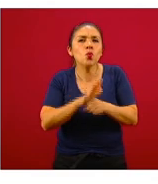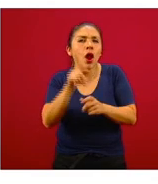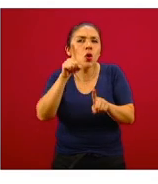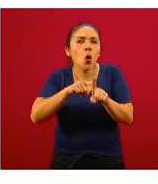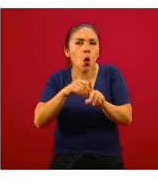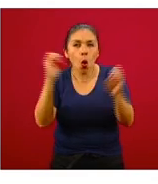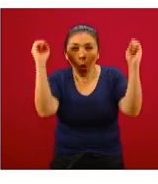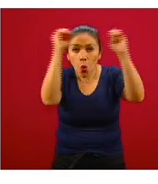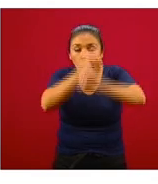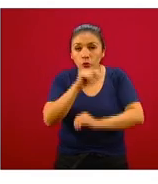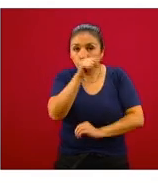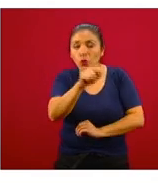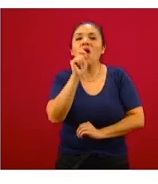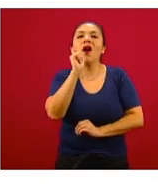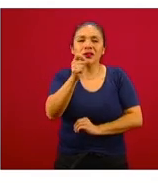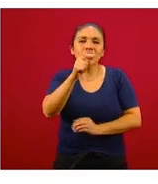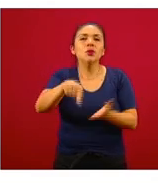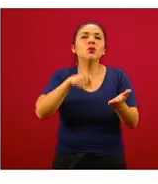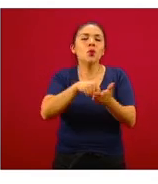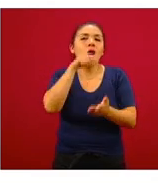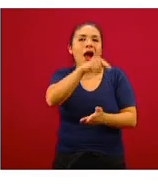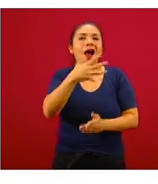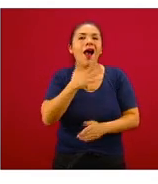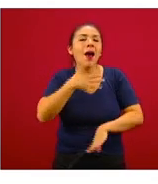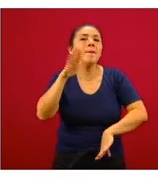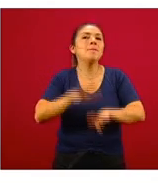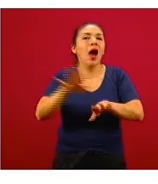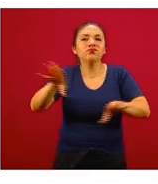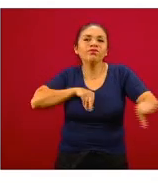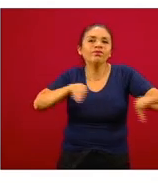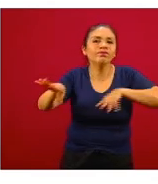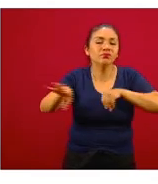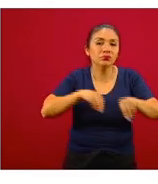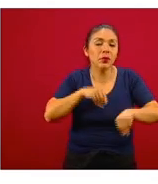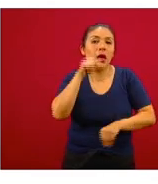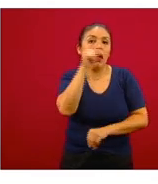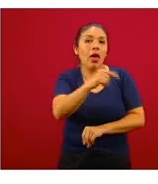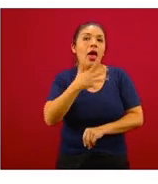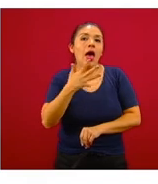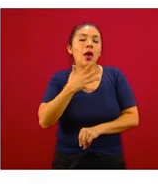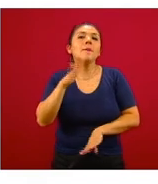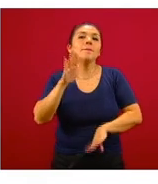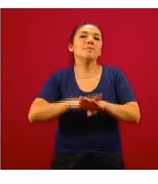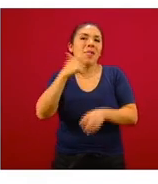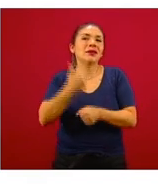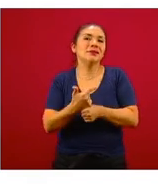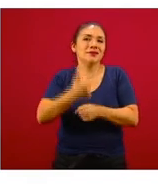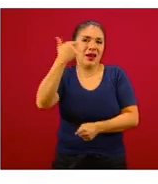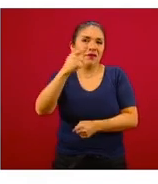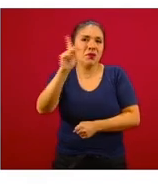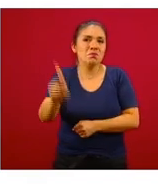number of active cases per 100,000 inhabitants per state.